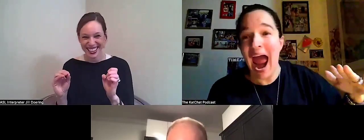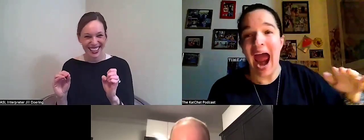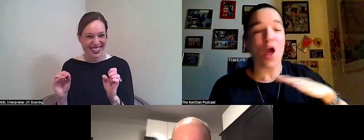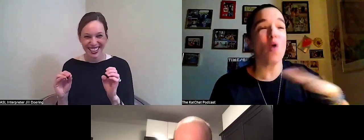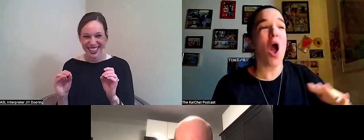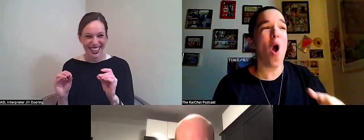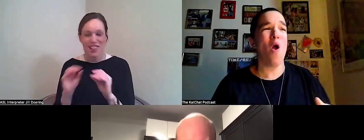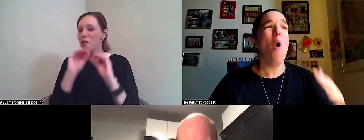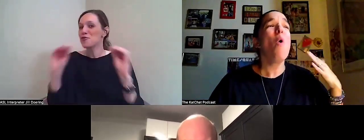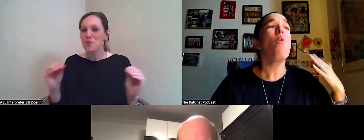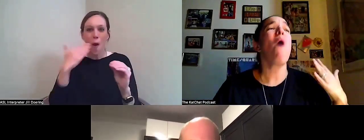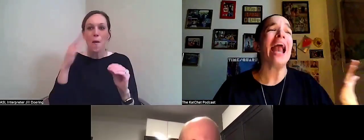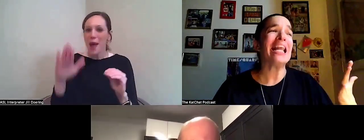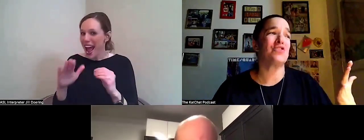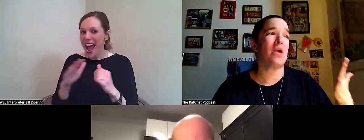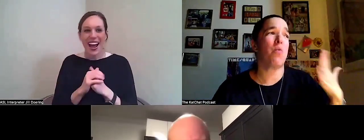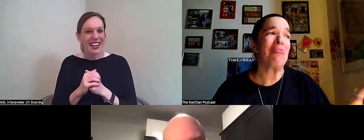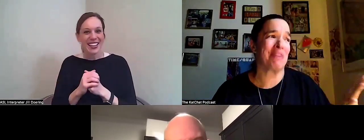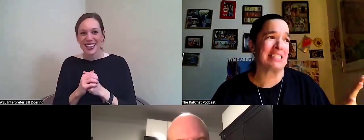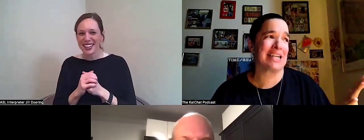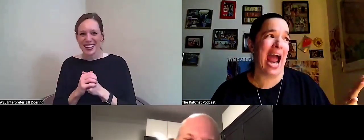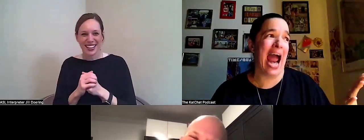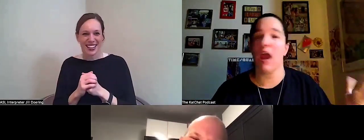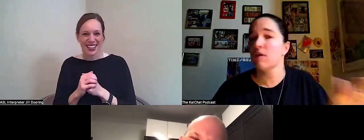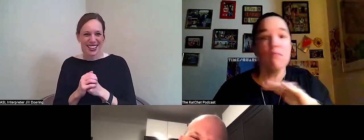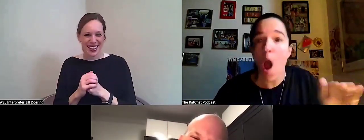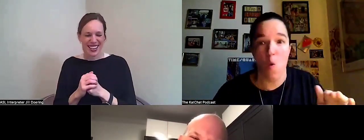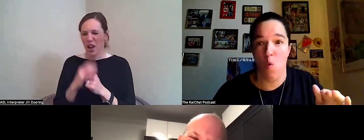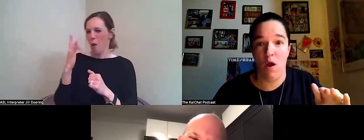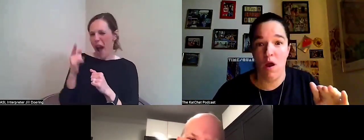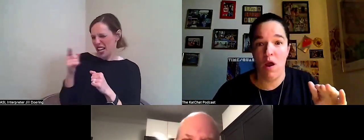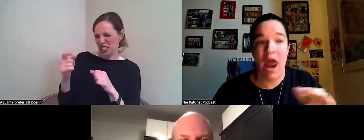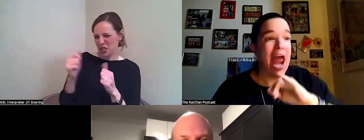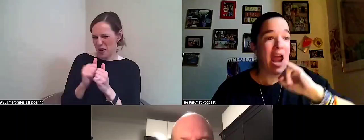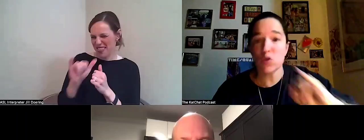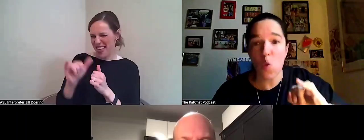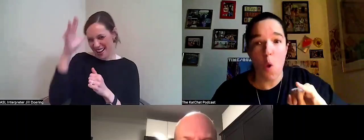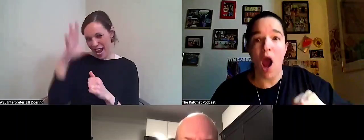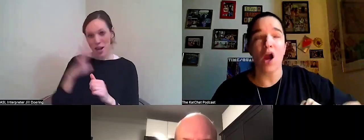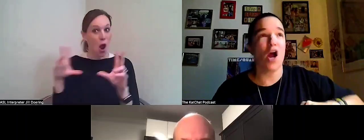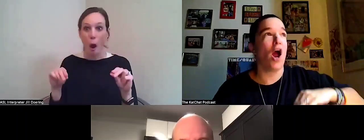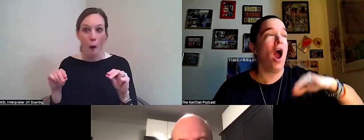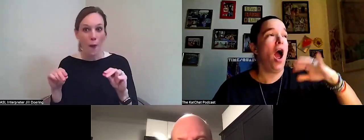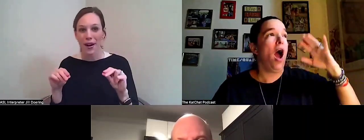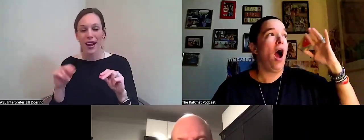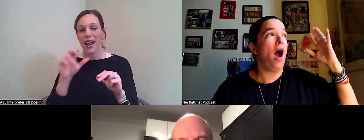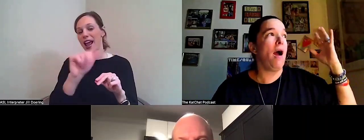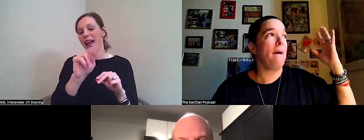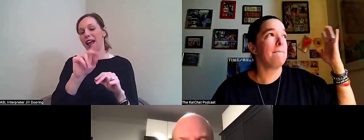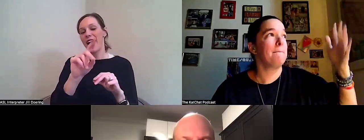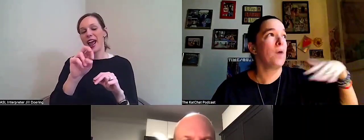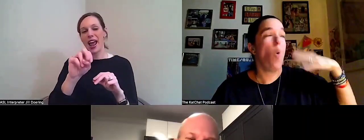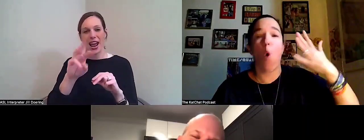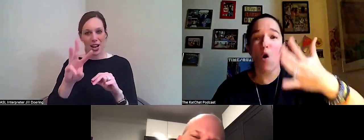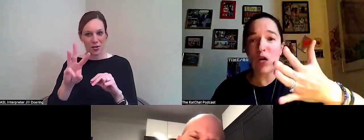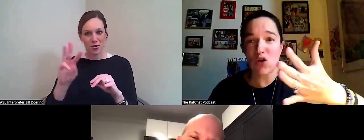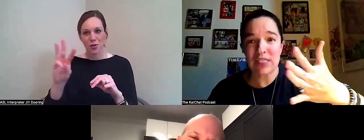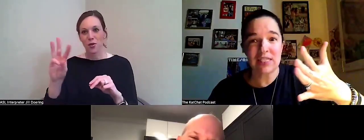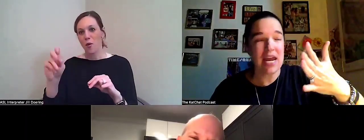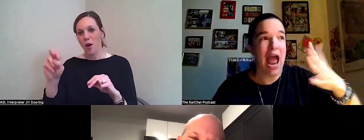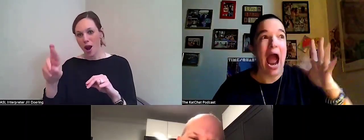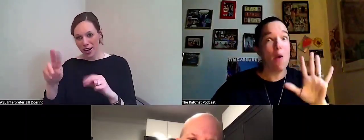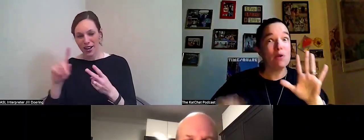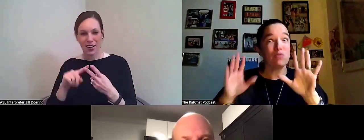no bad. Oh no, why is she with that guy? No. Andrew Walker,